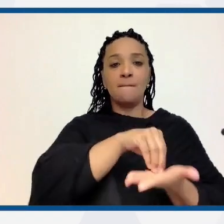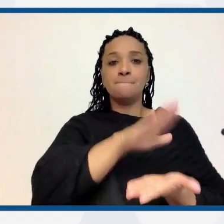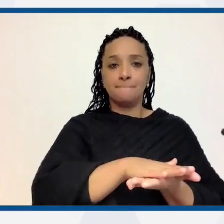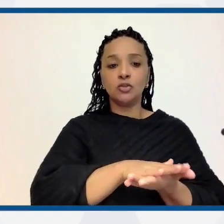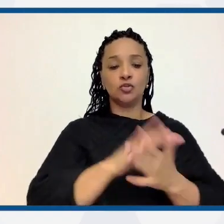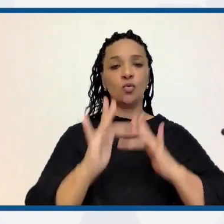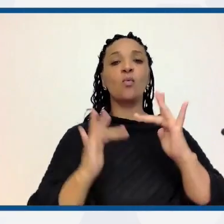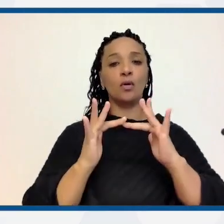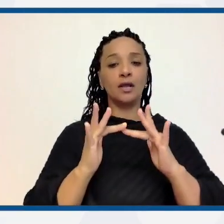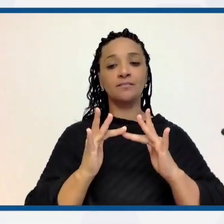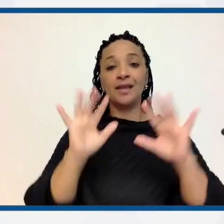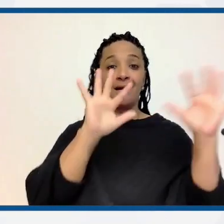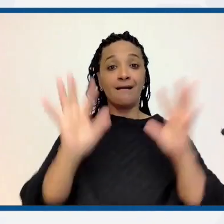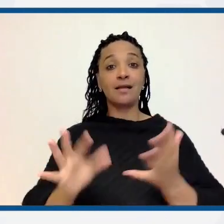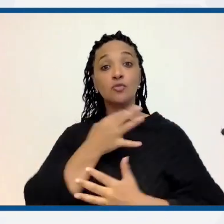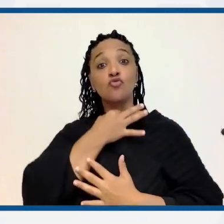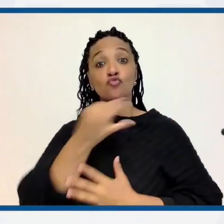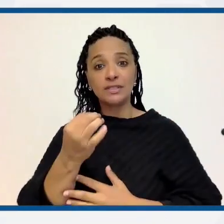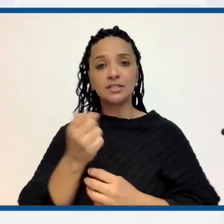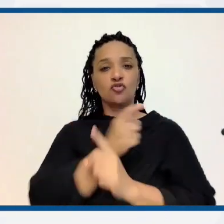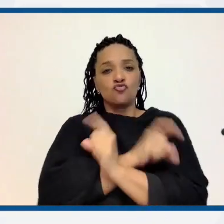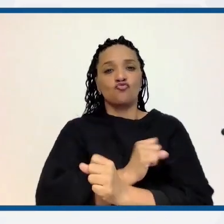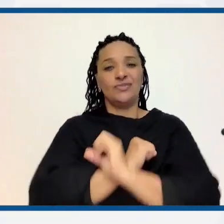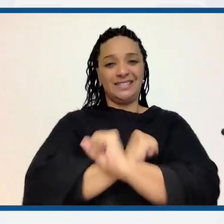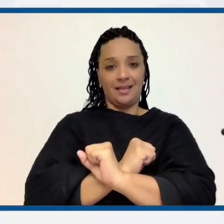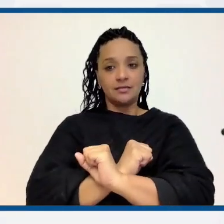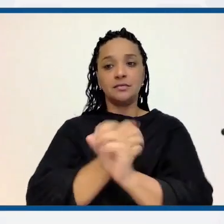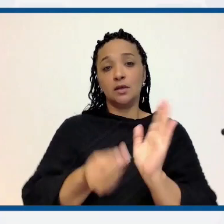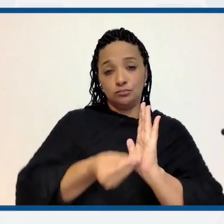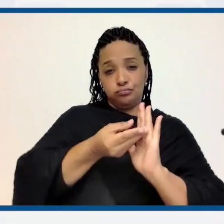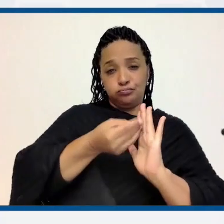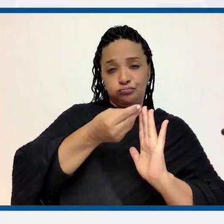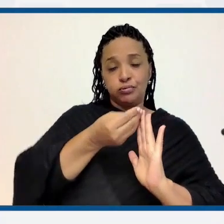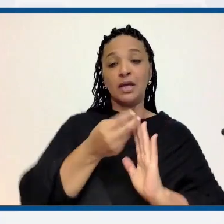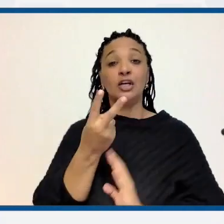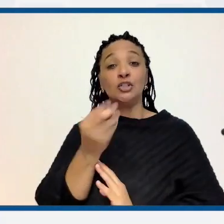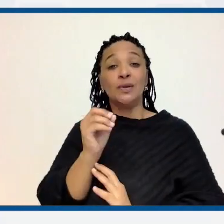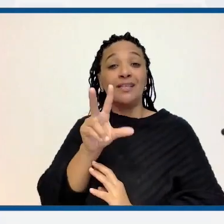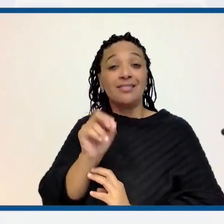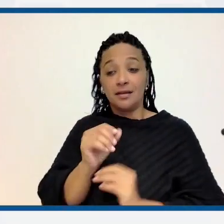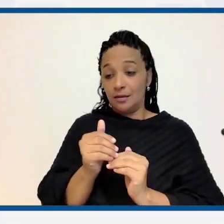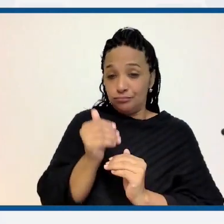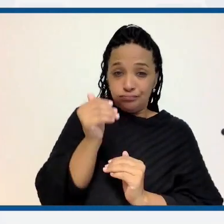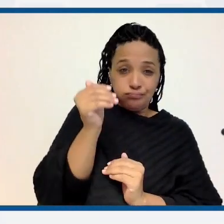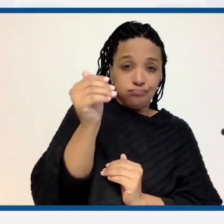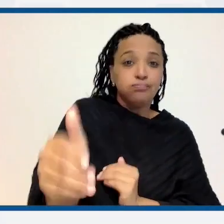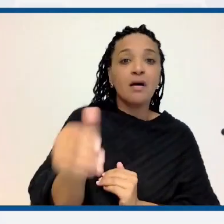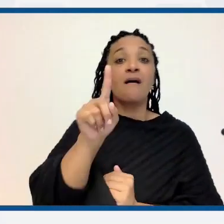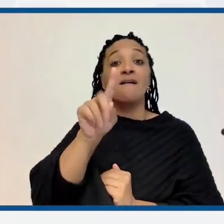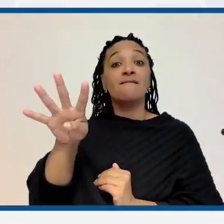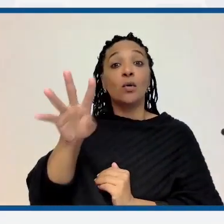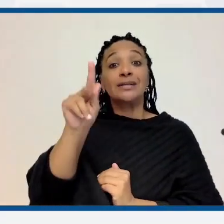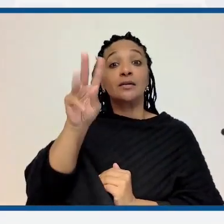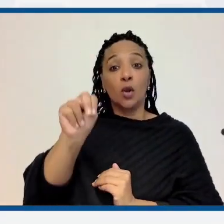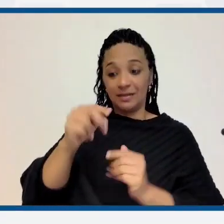resilience portal. Downscaled climate data for 2030, 2050, 2080 at the 14-kilometer level. Soon it'll be 4